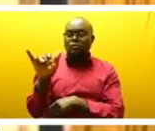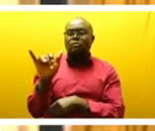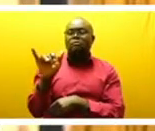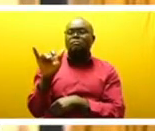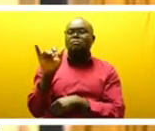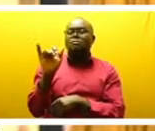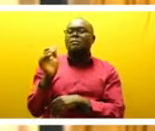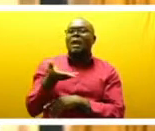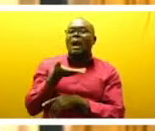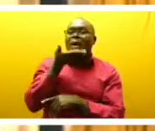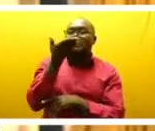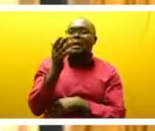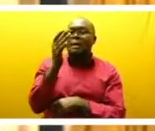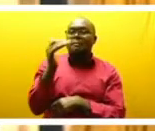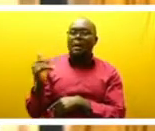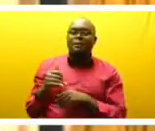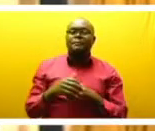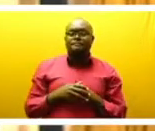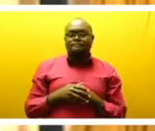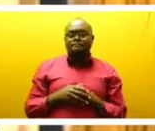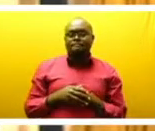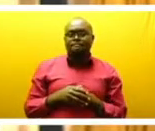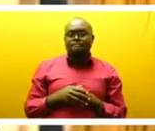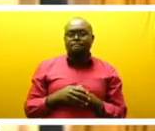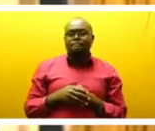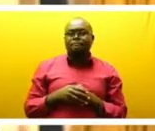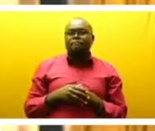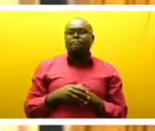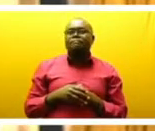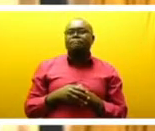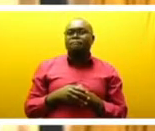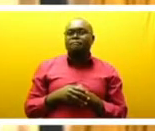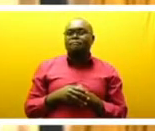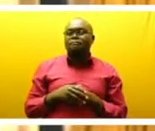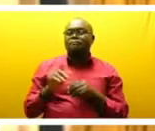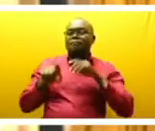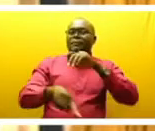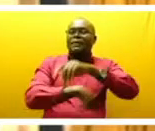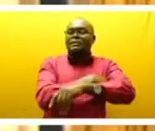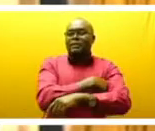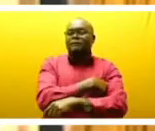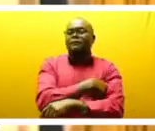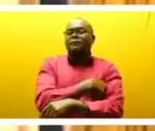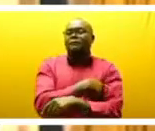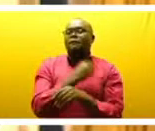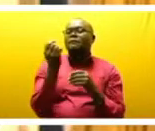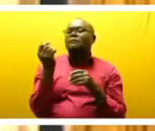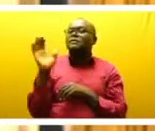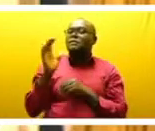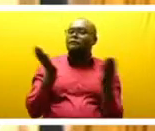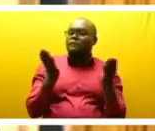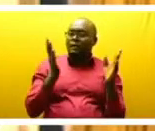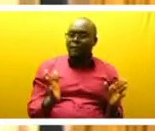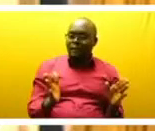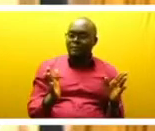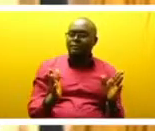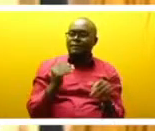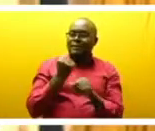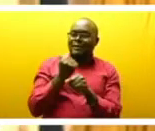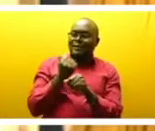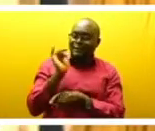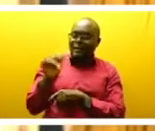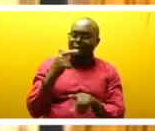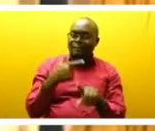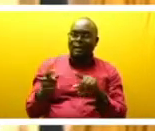by the Chief of Civil Service, Mr. Yes, Kenywa. that is correct. And they did that, and we didn't